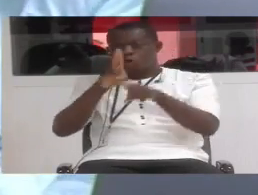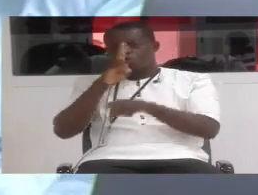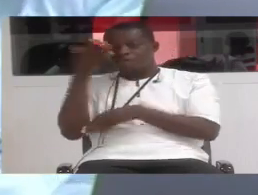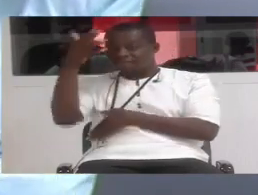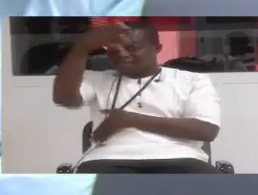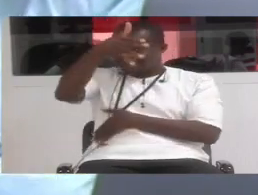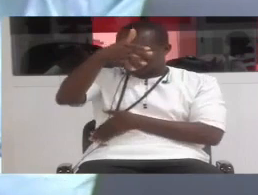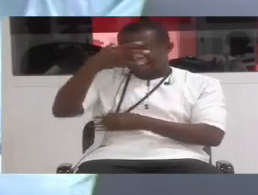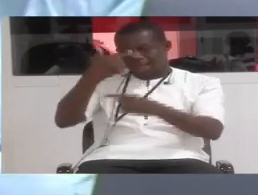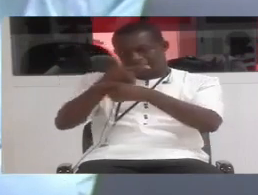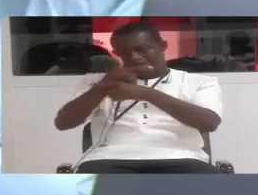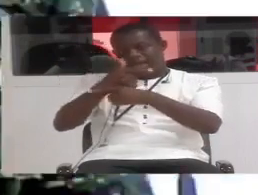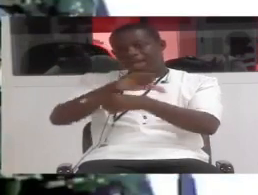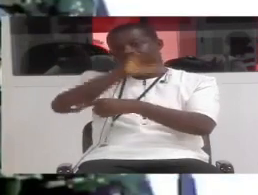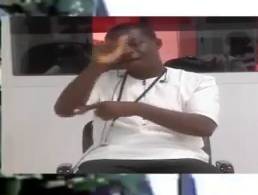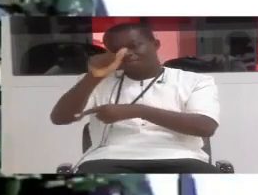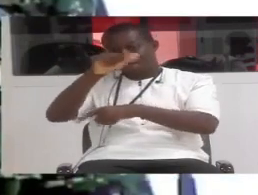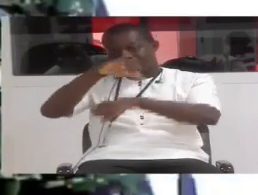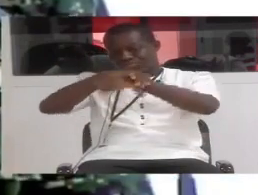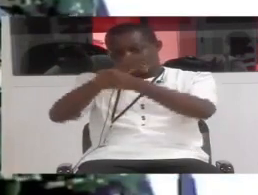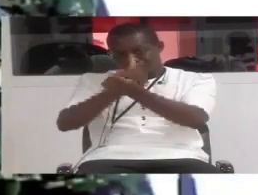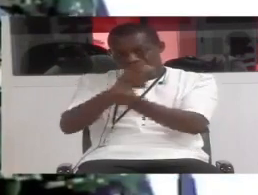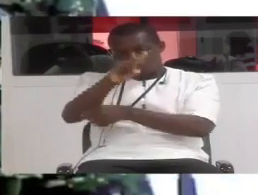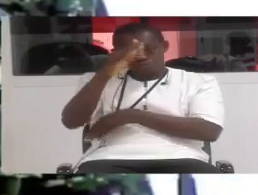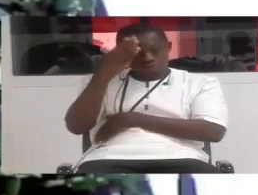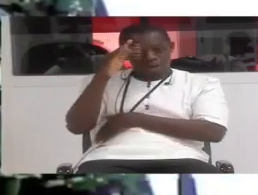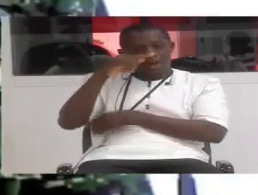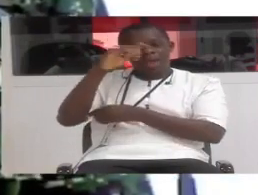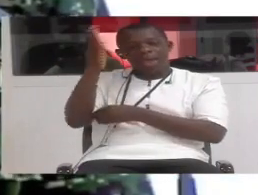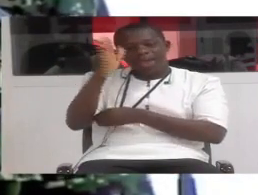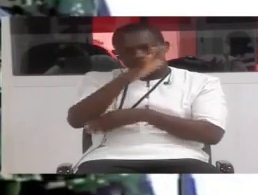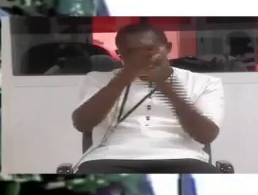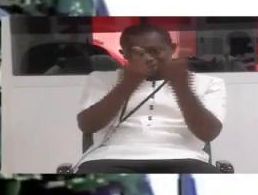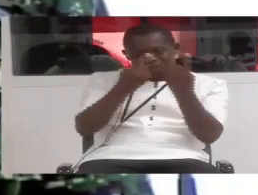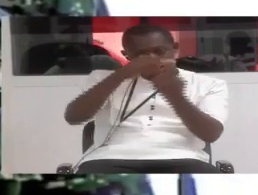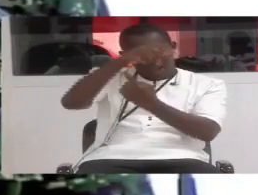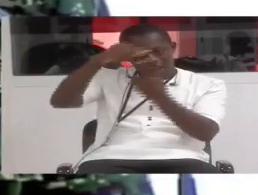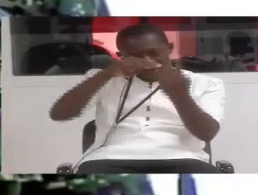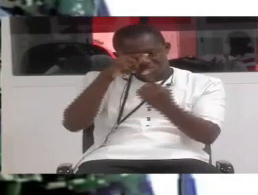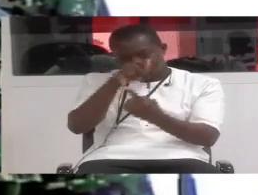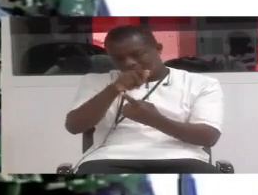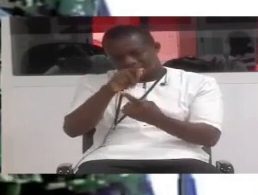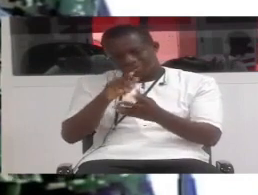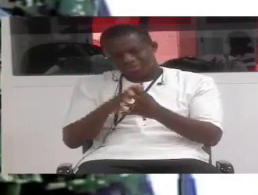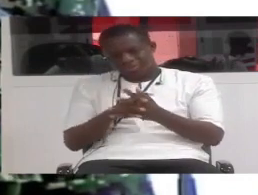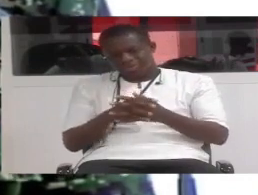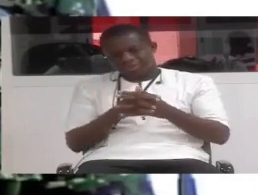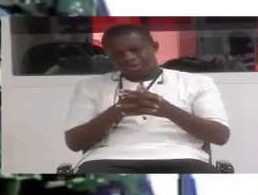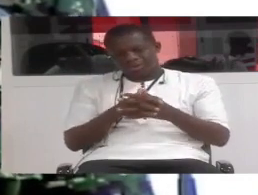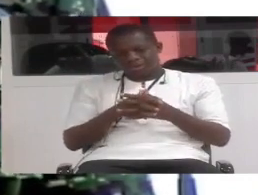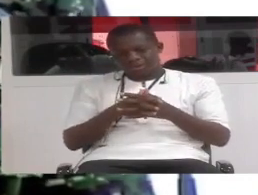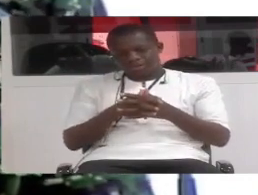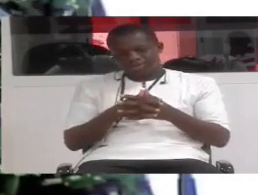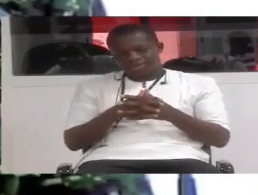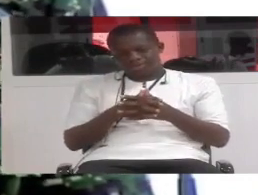subsequently apprehended. Tell us about that incident, if you know anything about it. Si fekkene yeg nga dara ci sen bir amna ño xamne